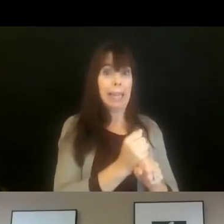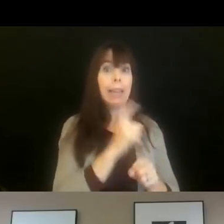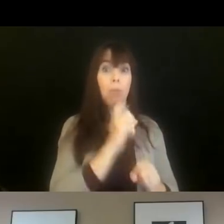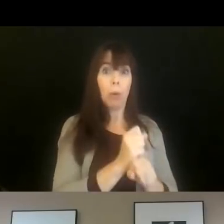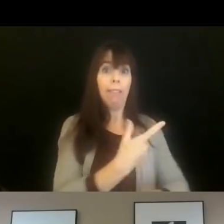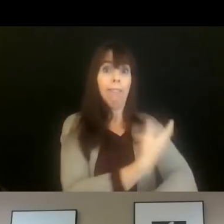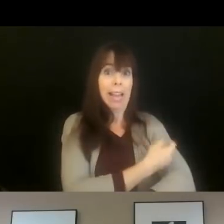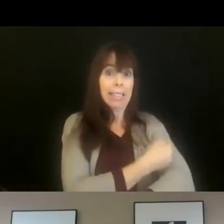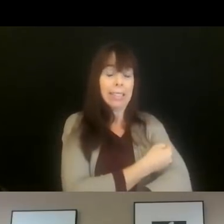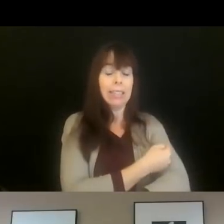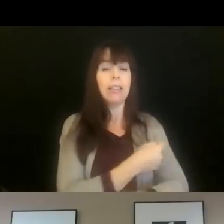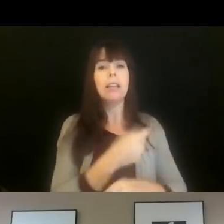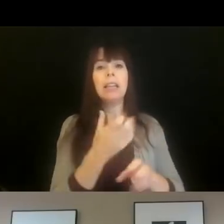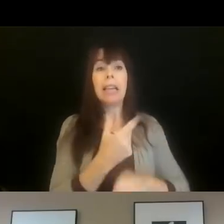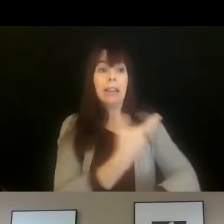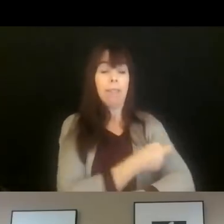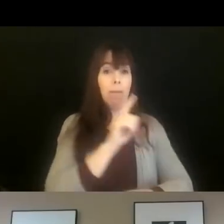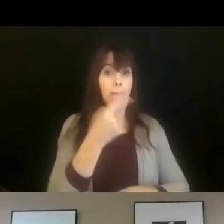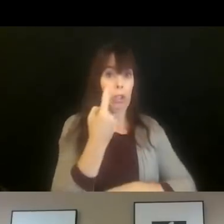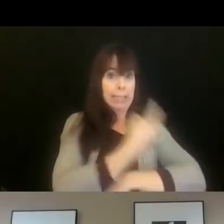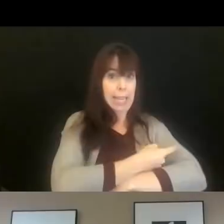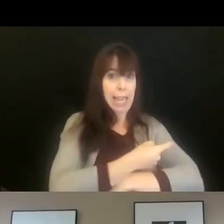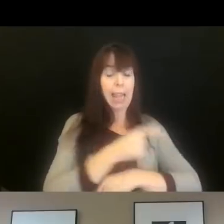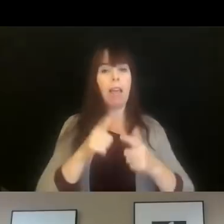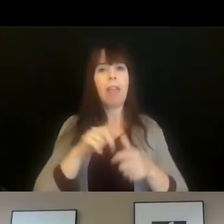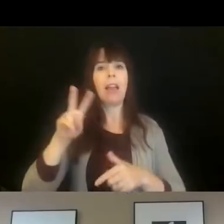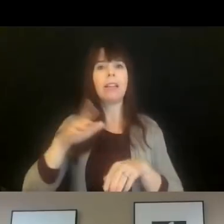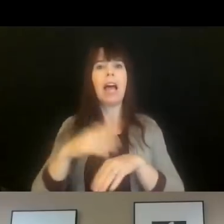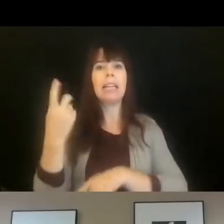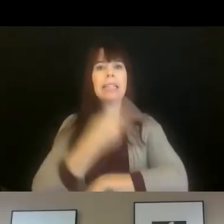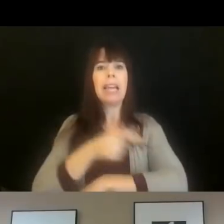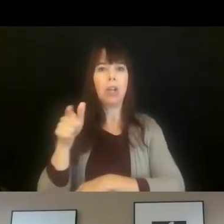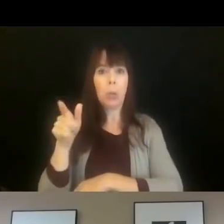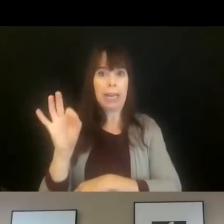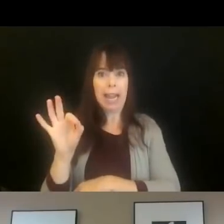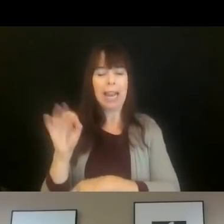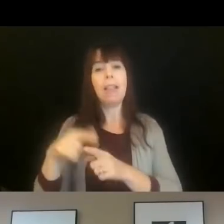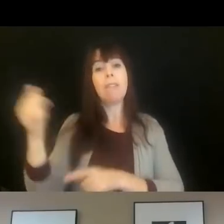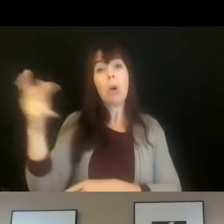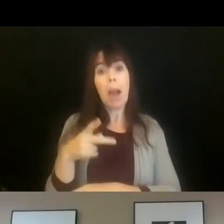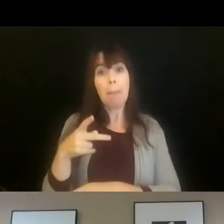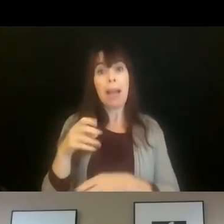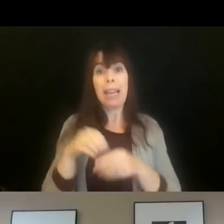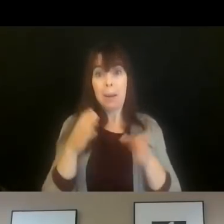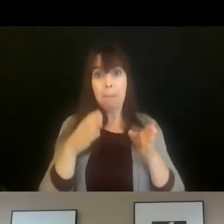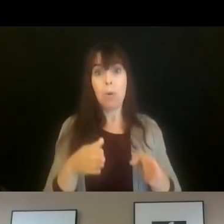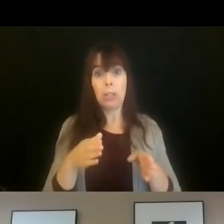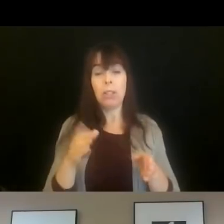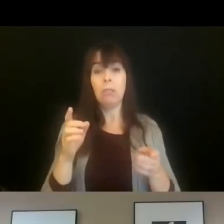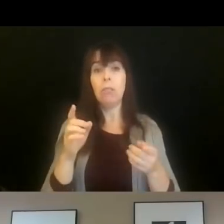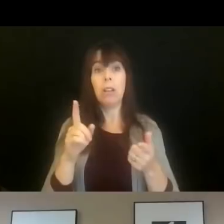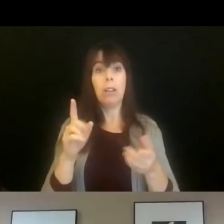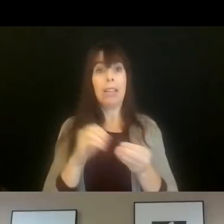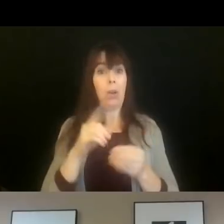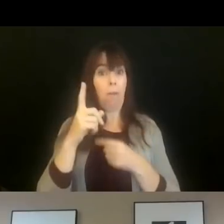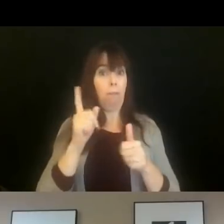and they receive the injections on day 1 and day 29. They need to come back for 6 in-person visits in total in year